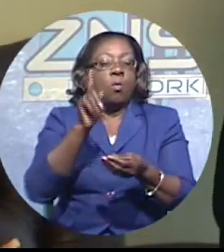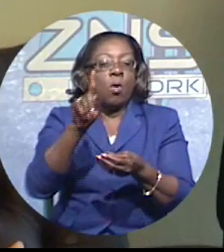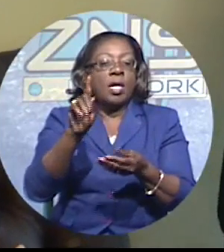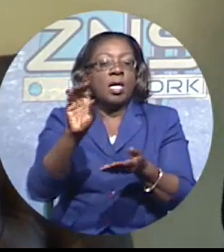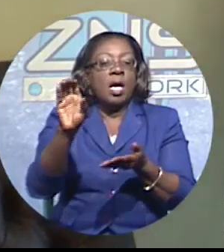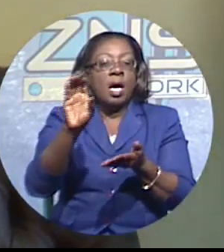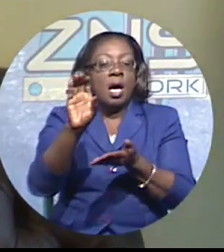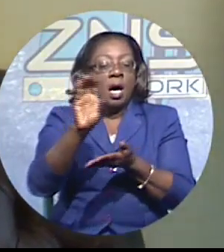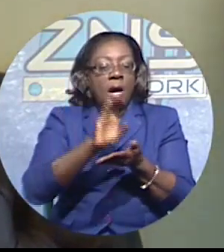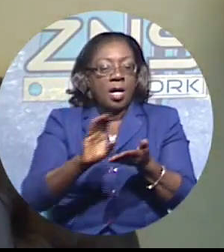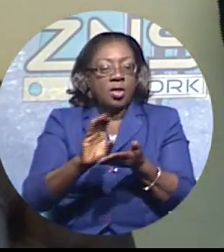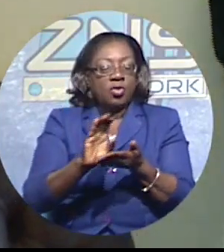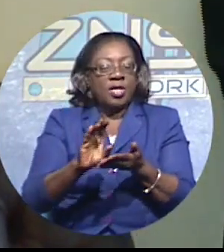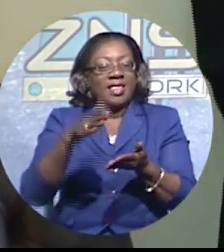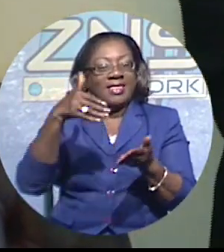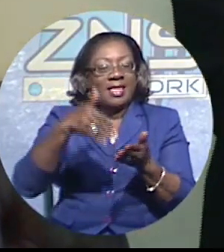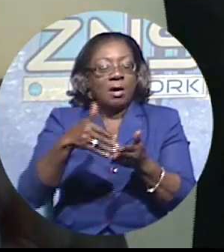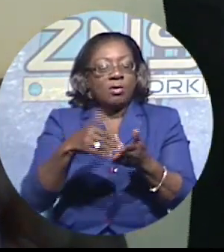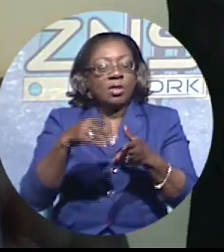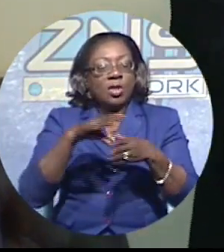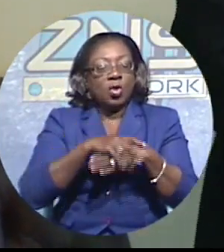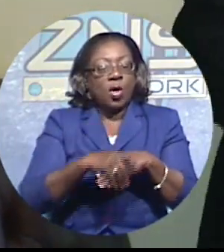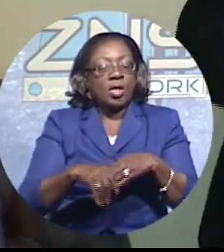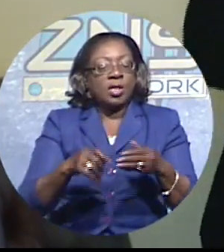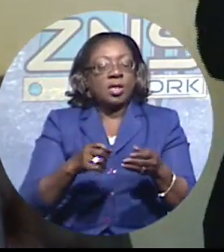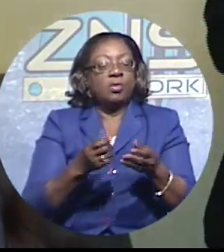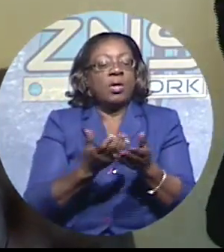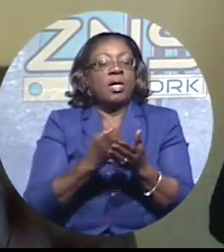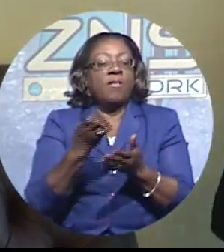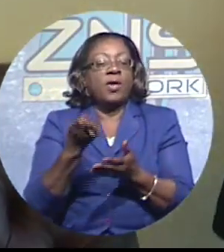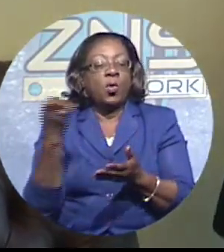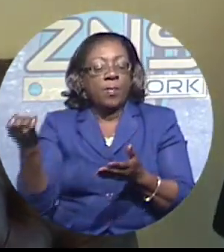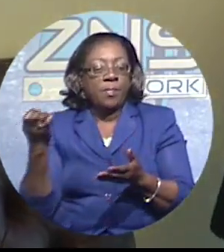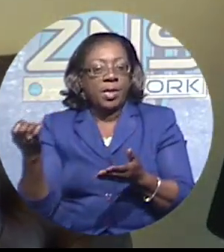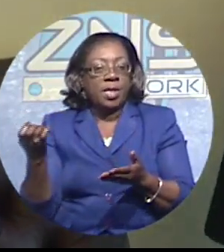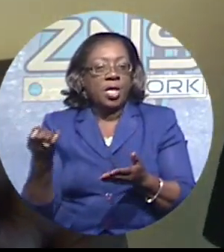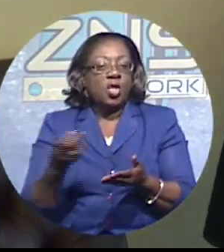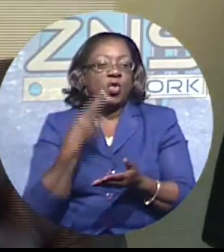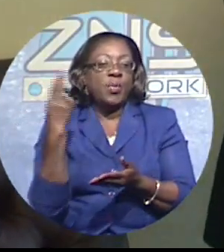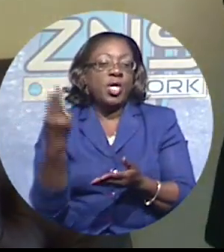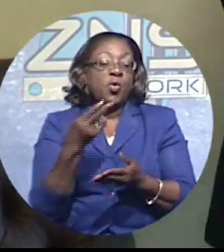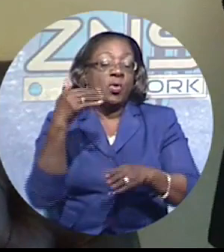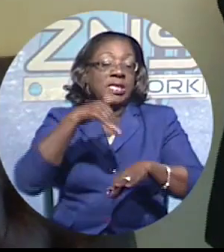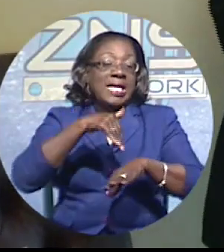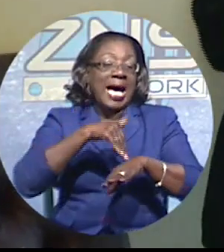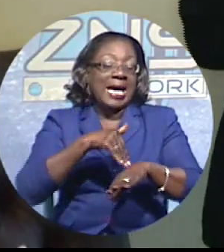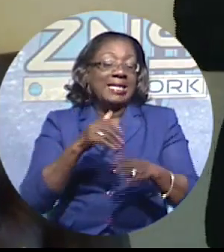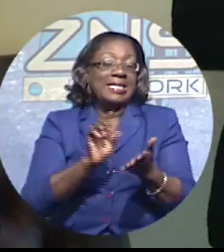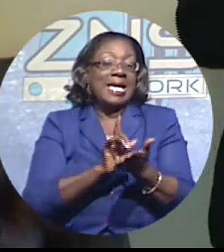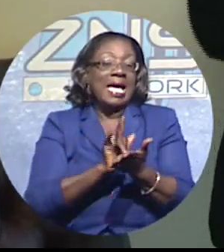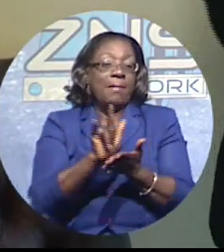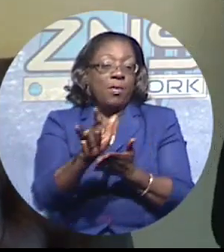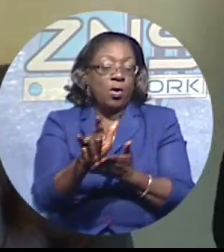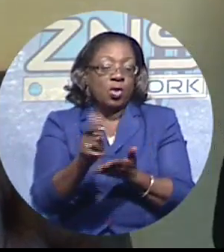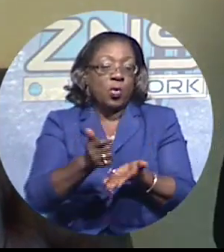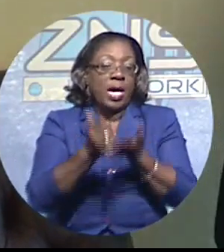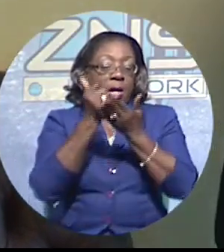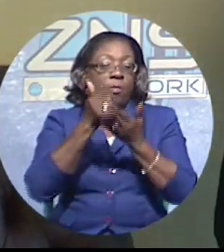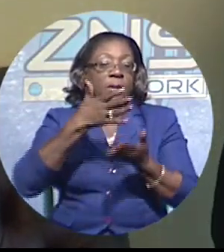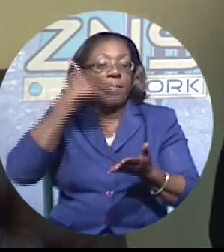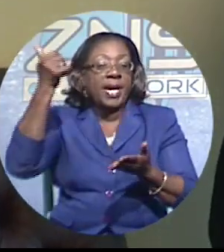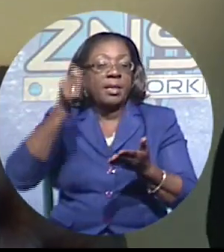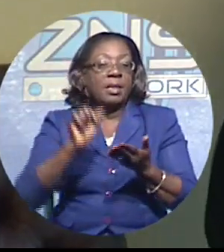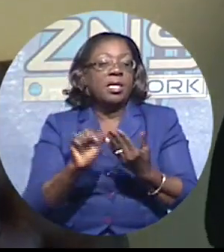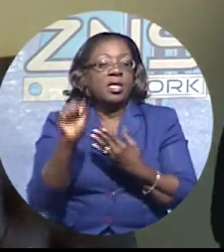Mr. Pistol, who is the first person in this capacity to visit the country, highlighted the importance of the equipment to modern security